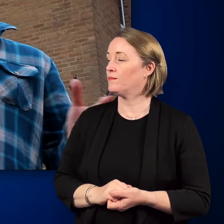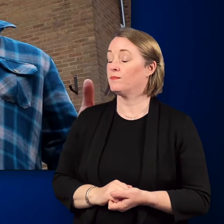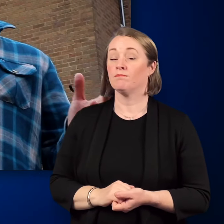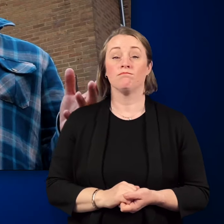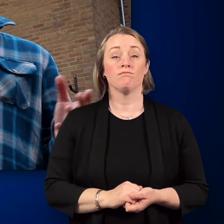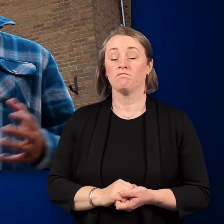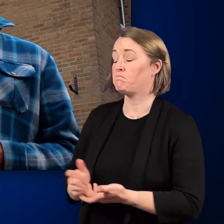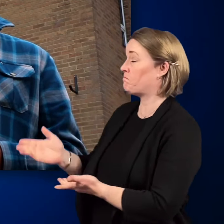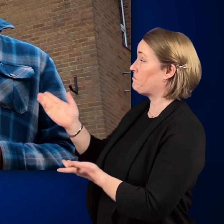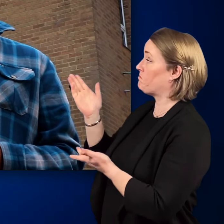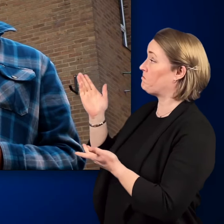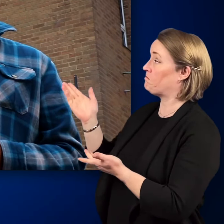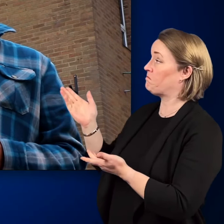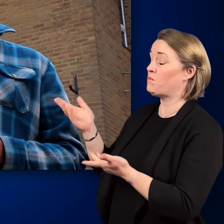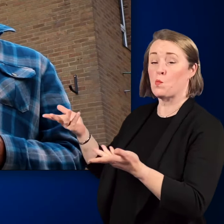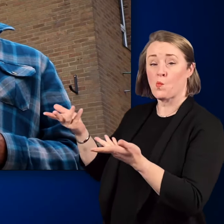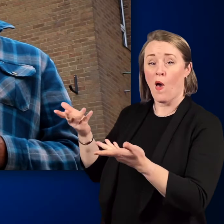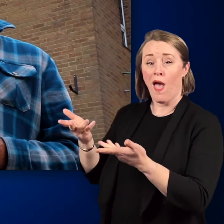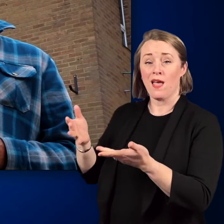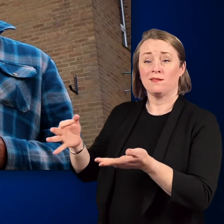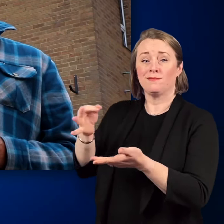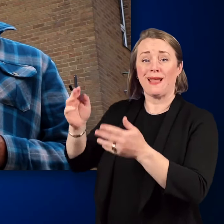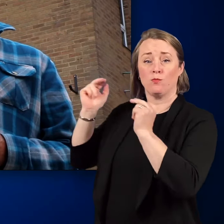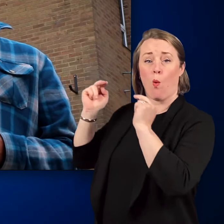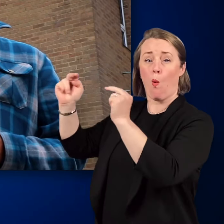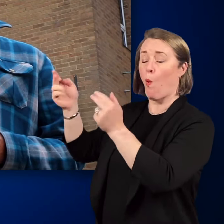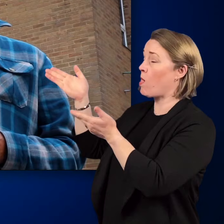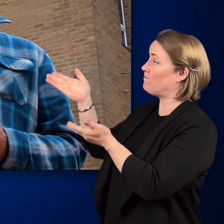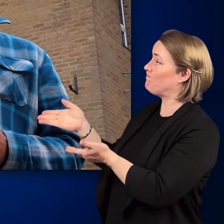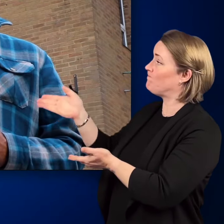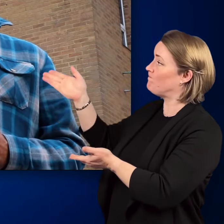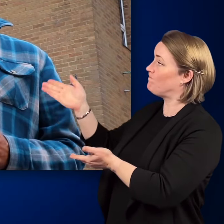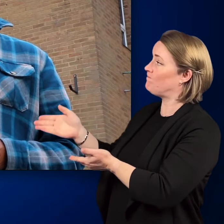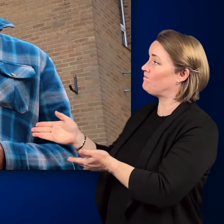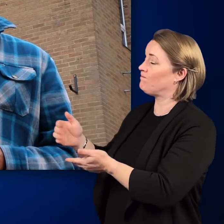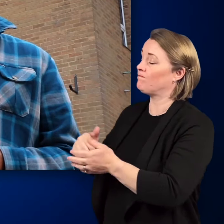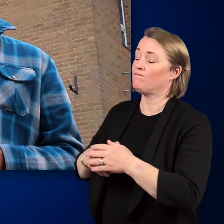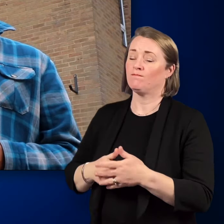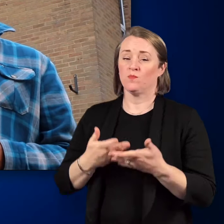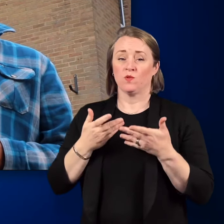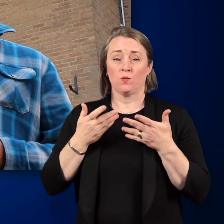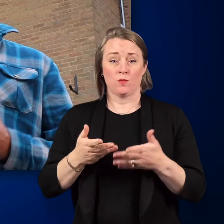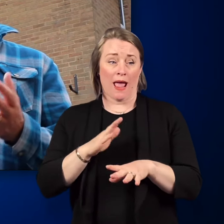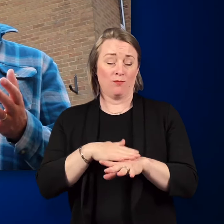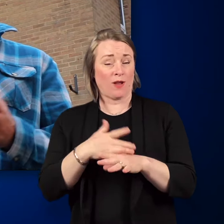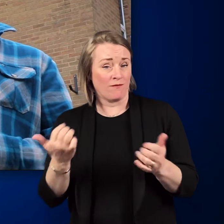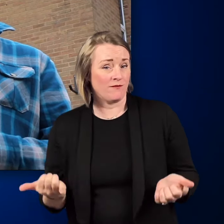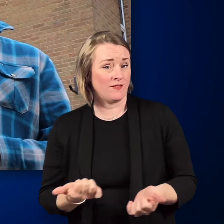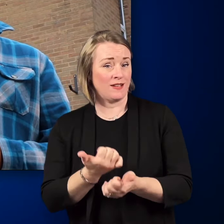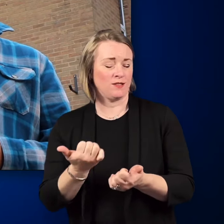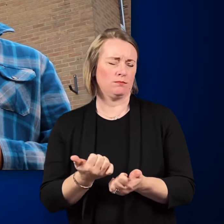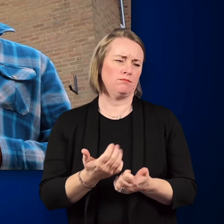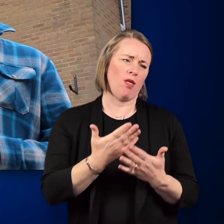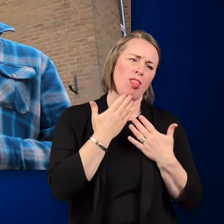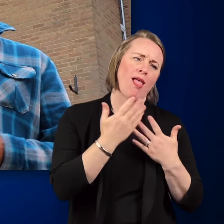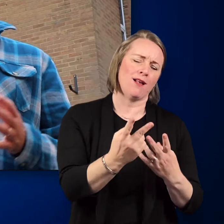So here we are in front of the town hall. And to finish our time together, and thanks for being with